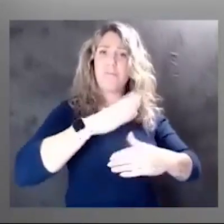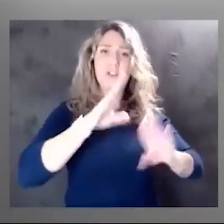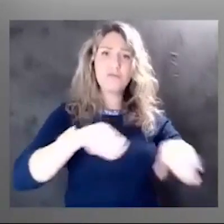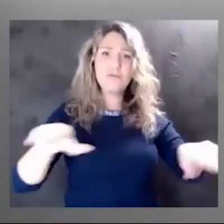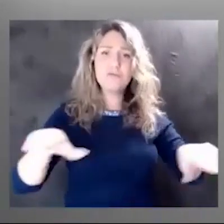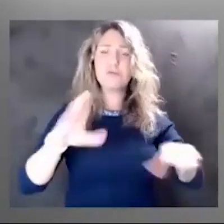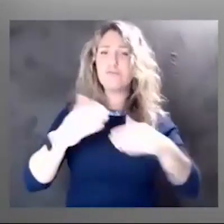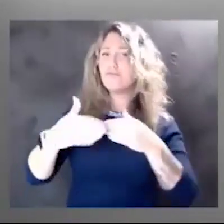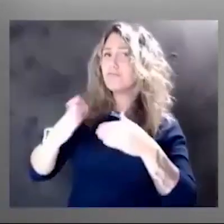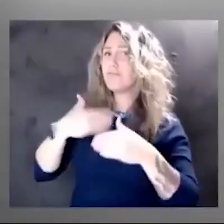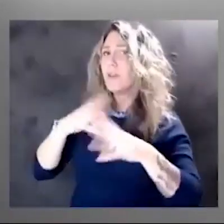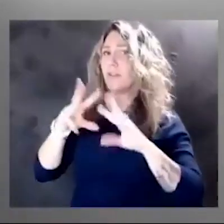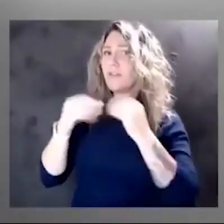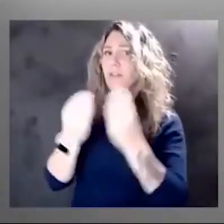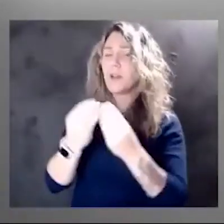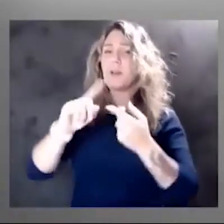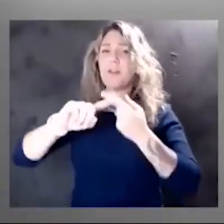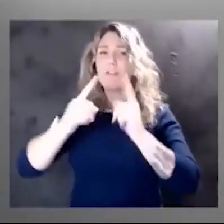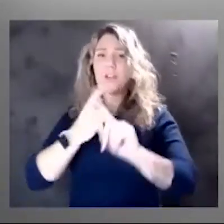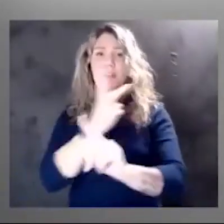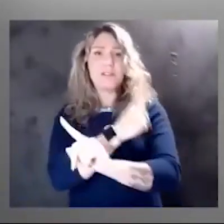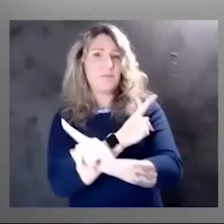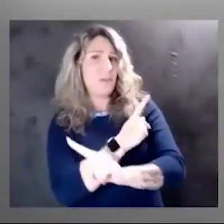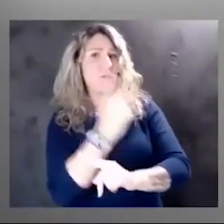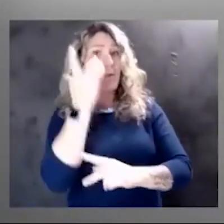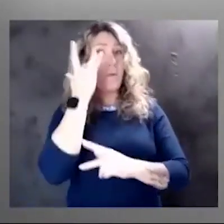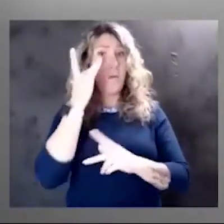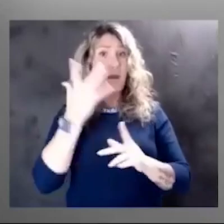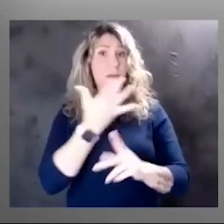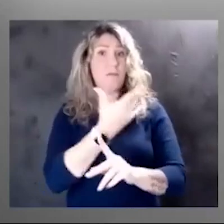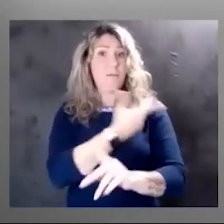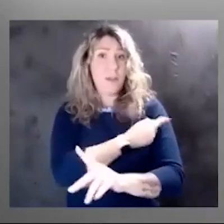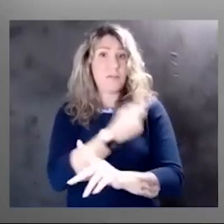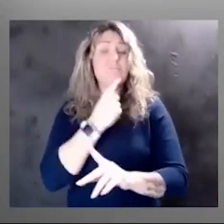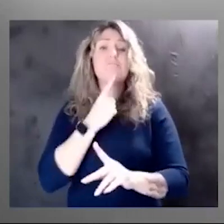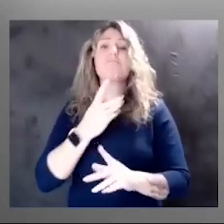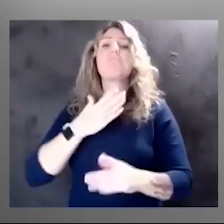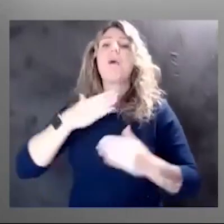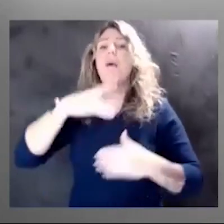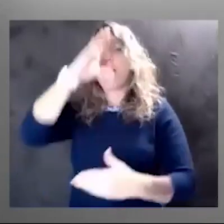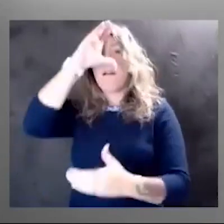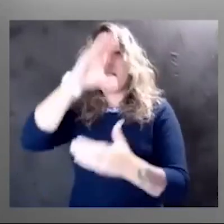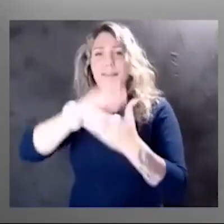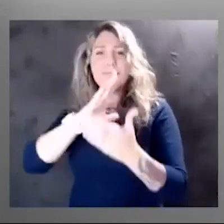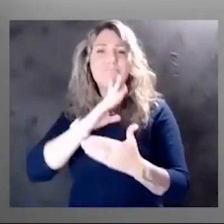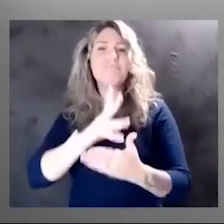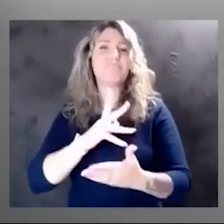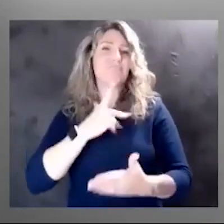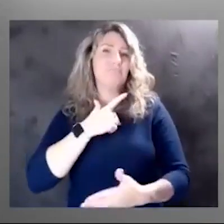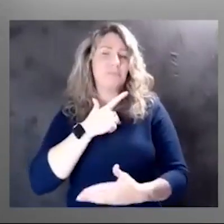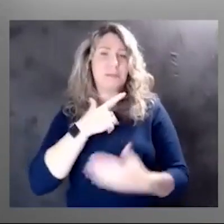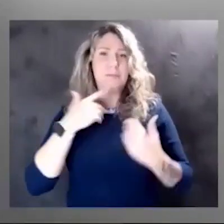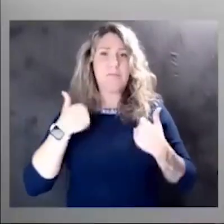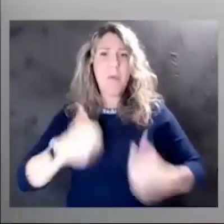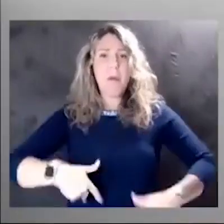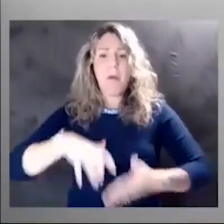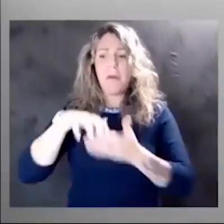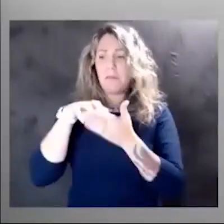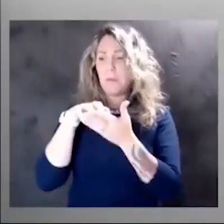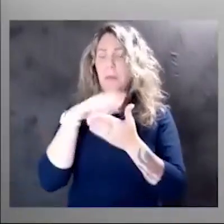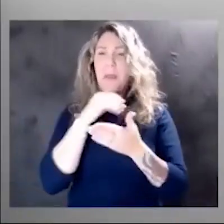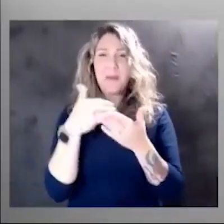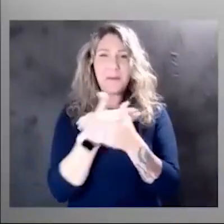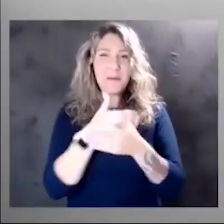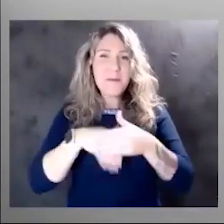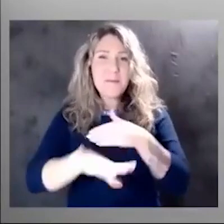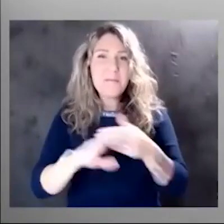friends, and patients. I vaccinate for my immunocompromised husband, my newborn baby, and so I can smile at my patients again. I